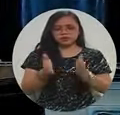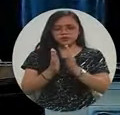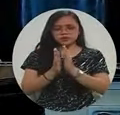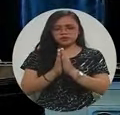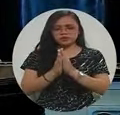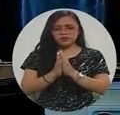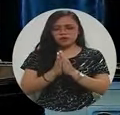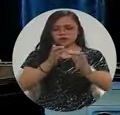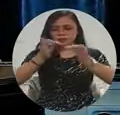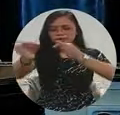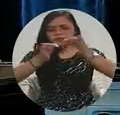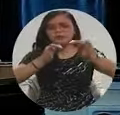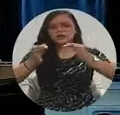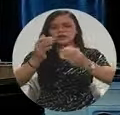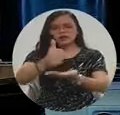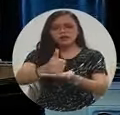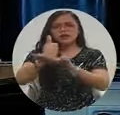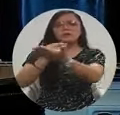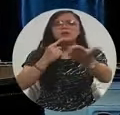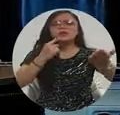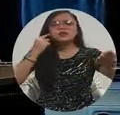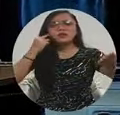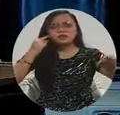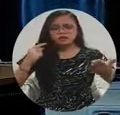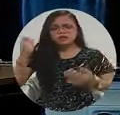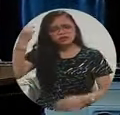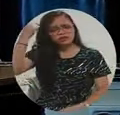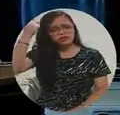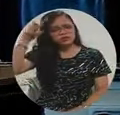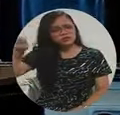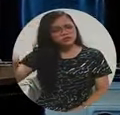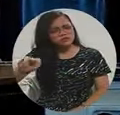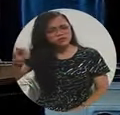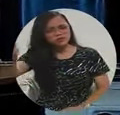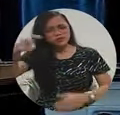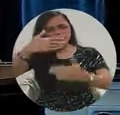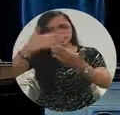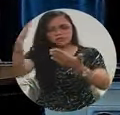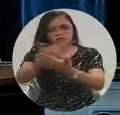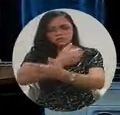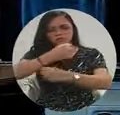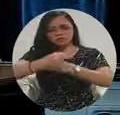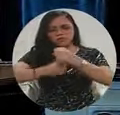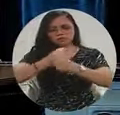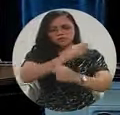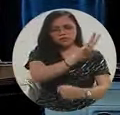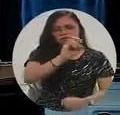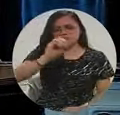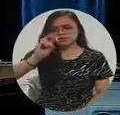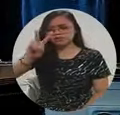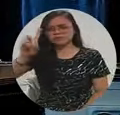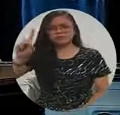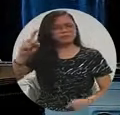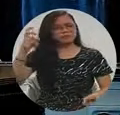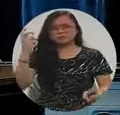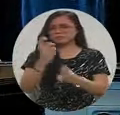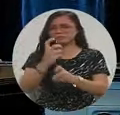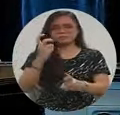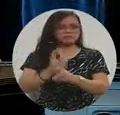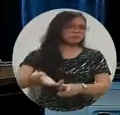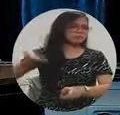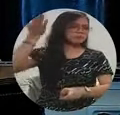you to speak to us. Make us understand that we are starting a journey, 2021. It was hard on